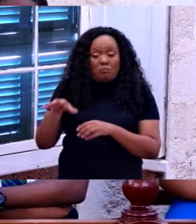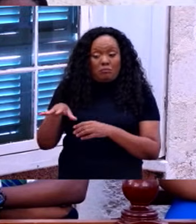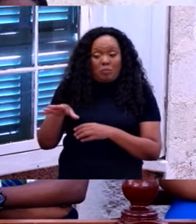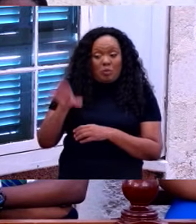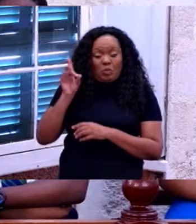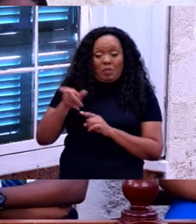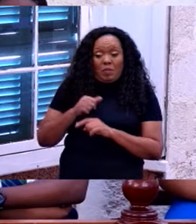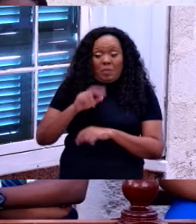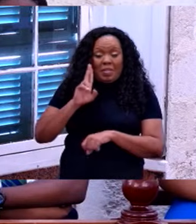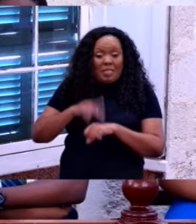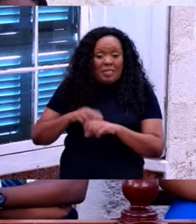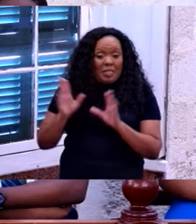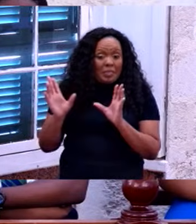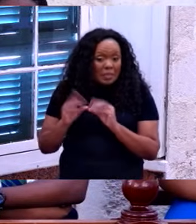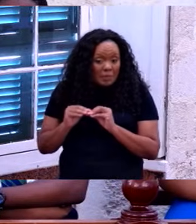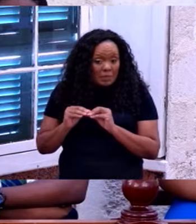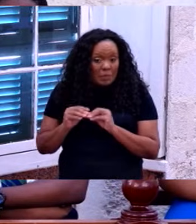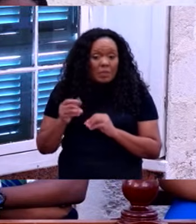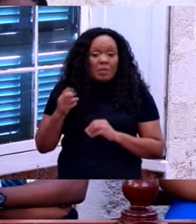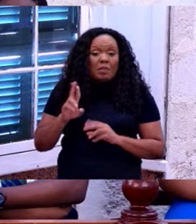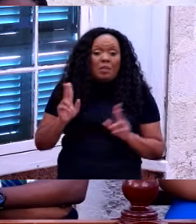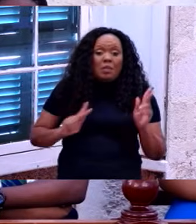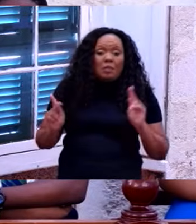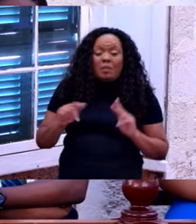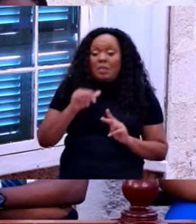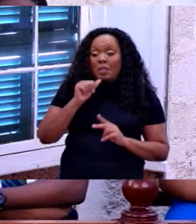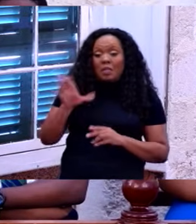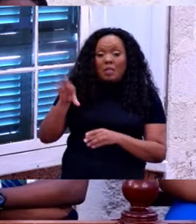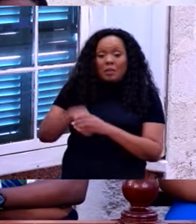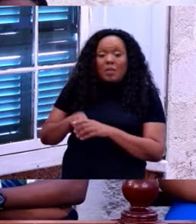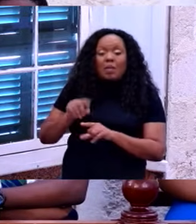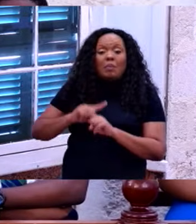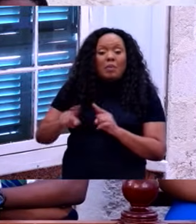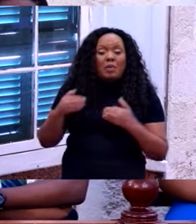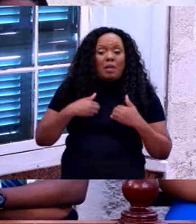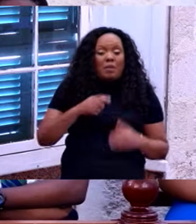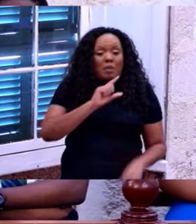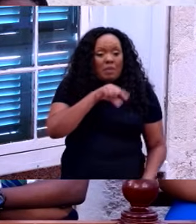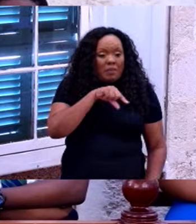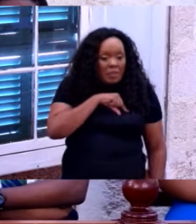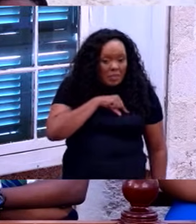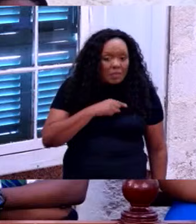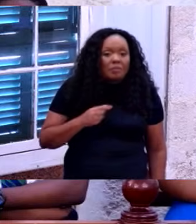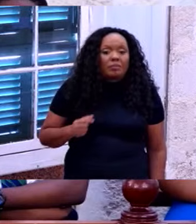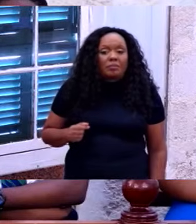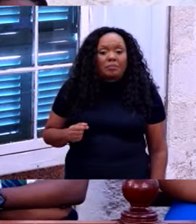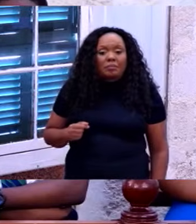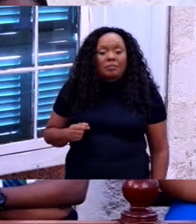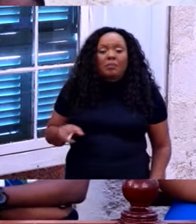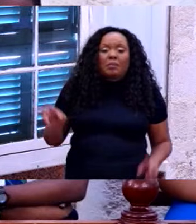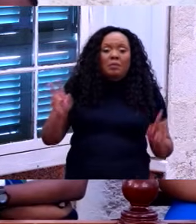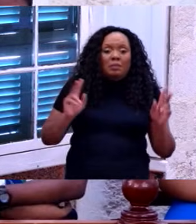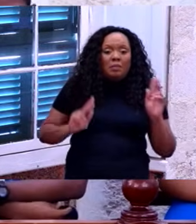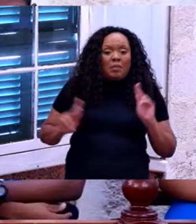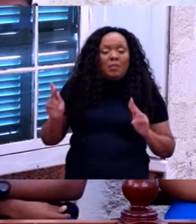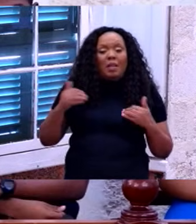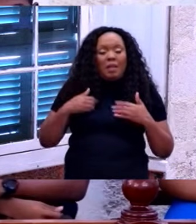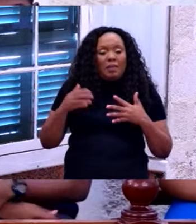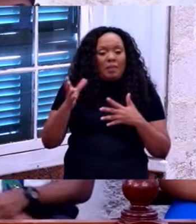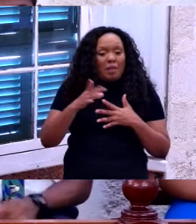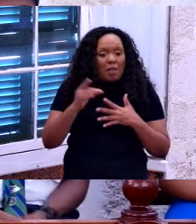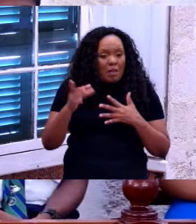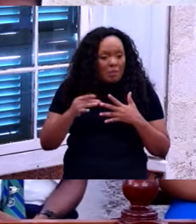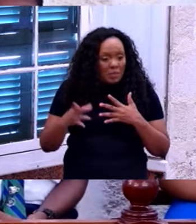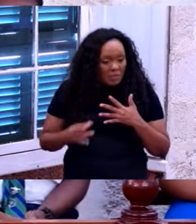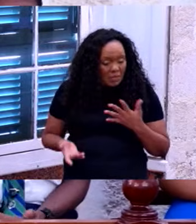from persons who are not members of the Assembly but who are qualified. Again, you give persons the options. What we're doing